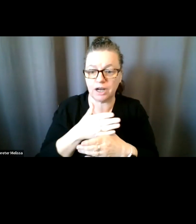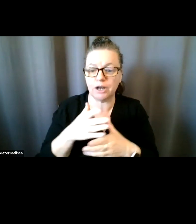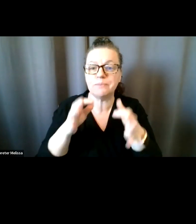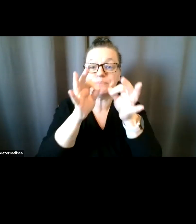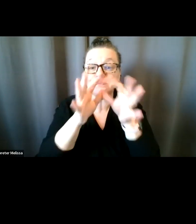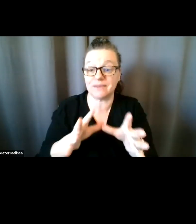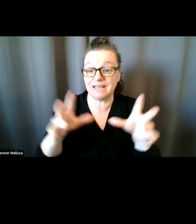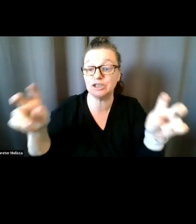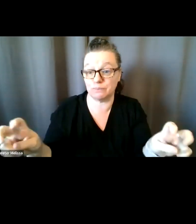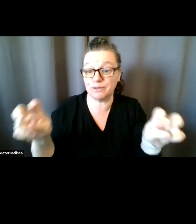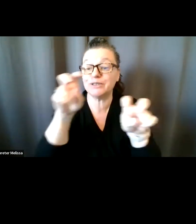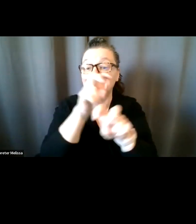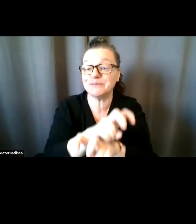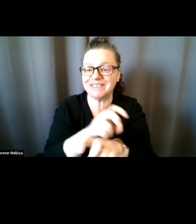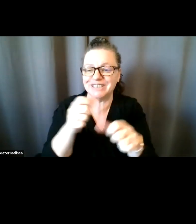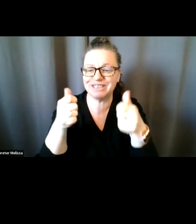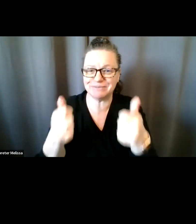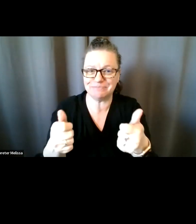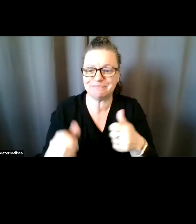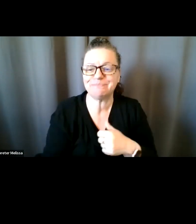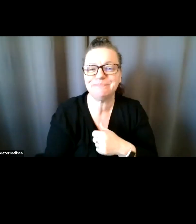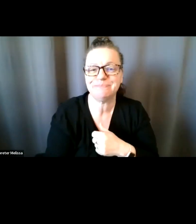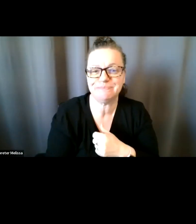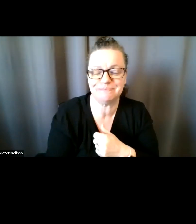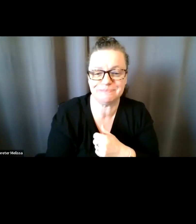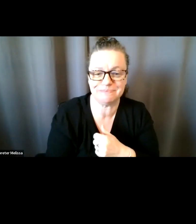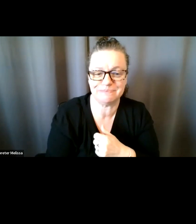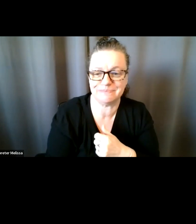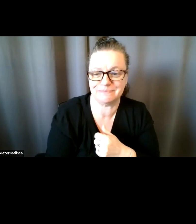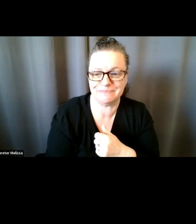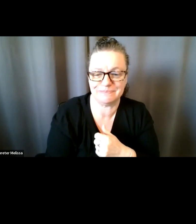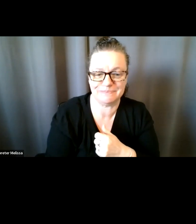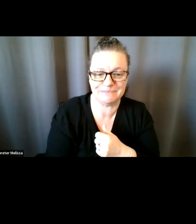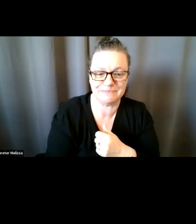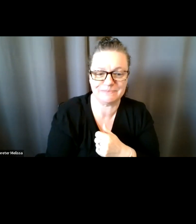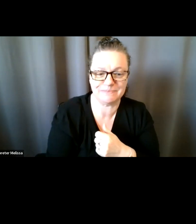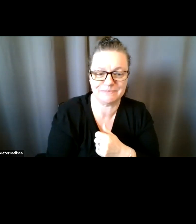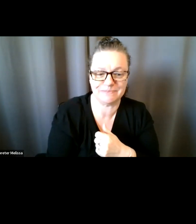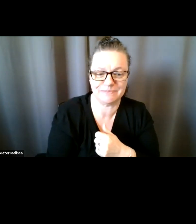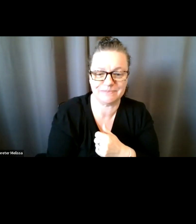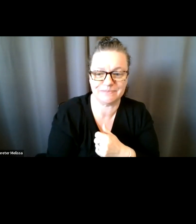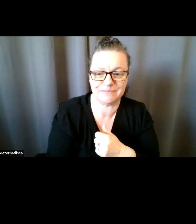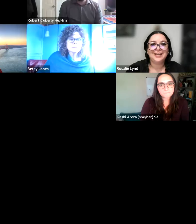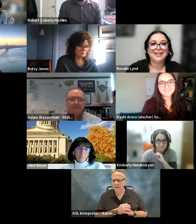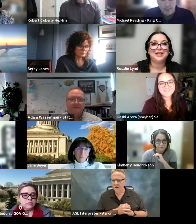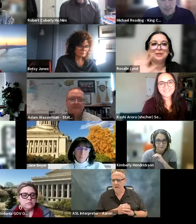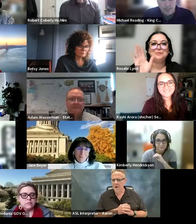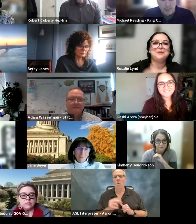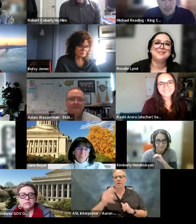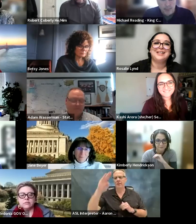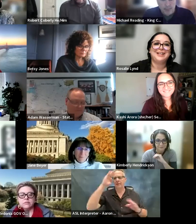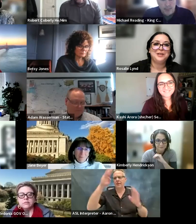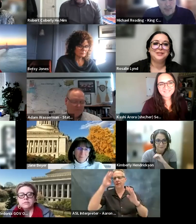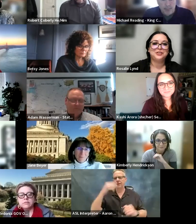troubles with my camera, so I'm not able to turn it on, unfortunately. Oh, here we go. Hi,